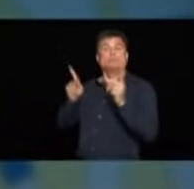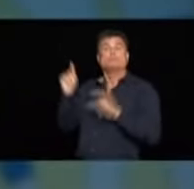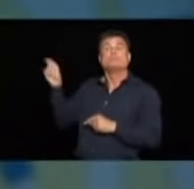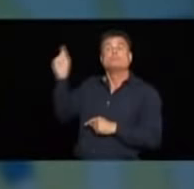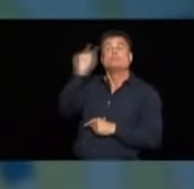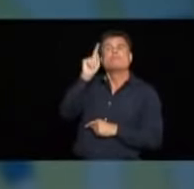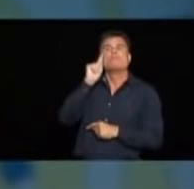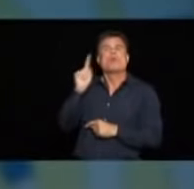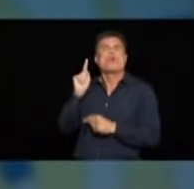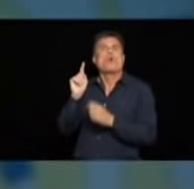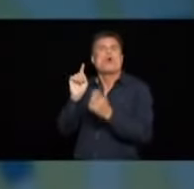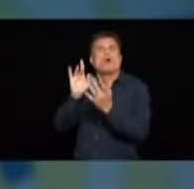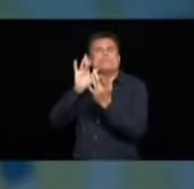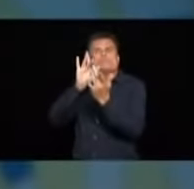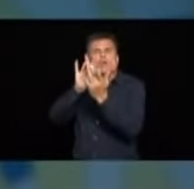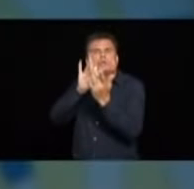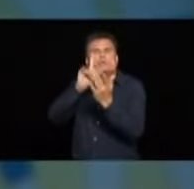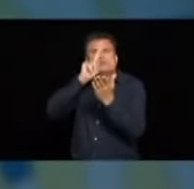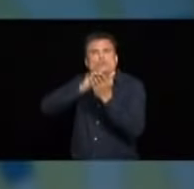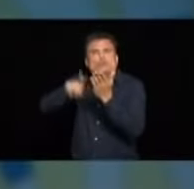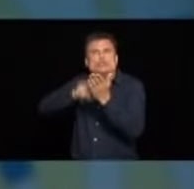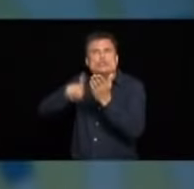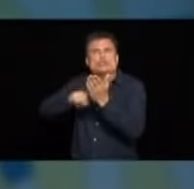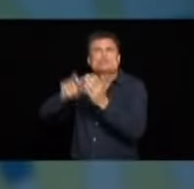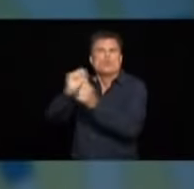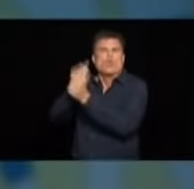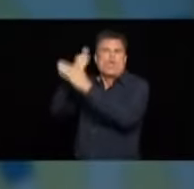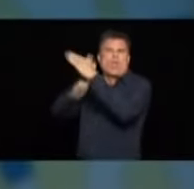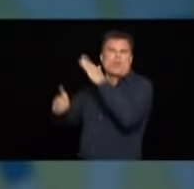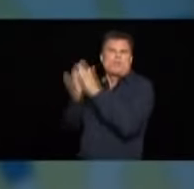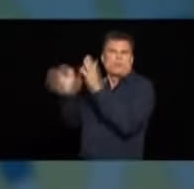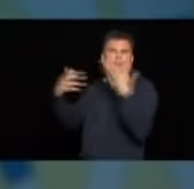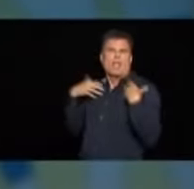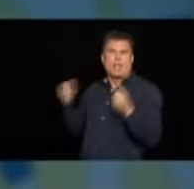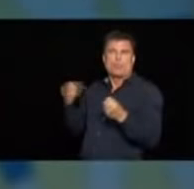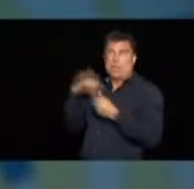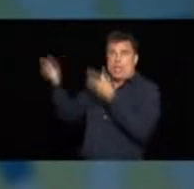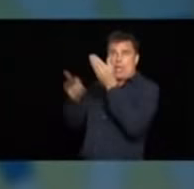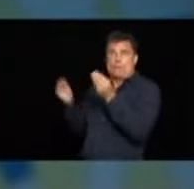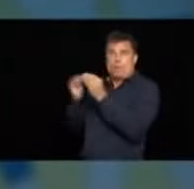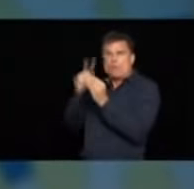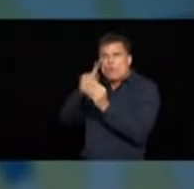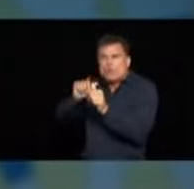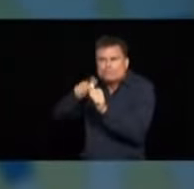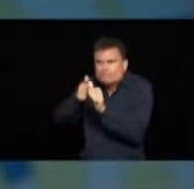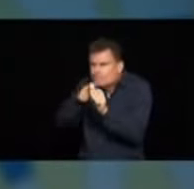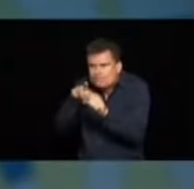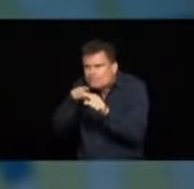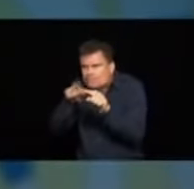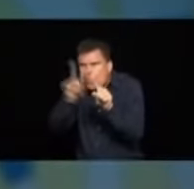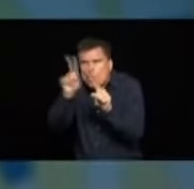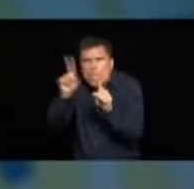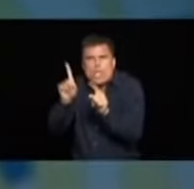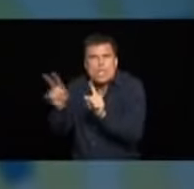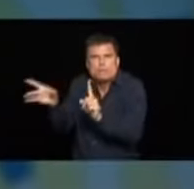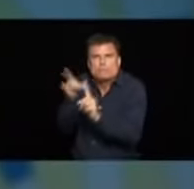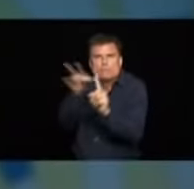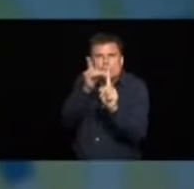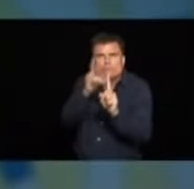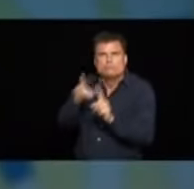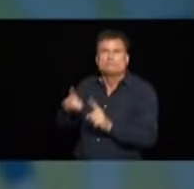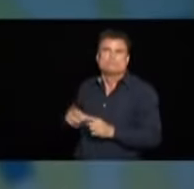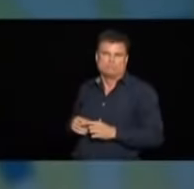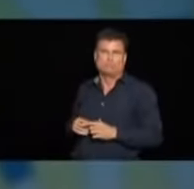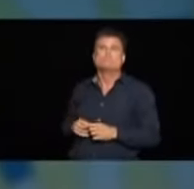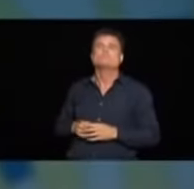fall, while also enabling public health to do all of the other things that we expect them to do on a regular day in a time